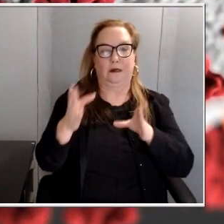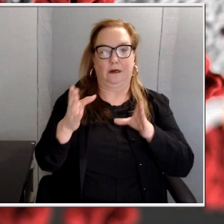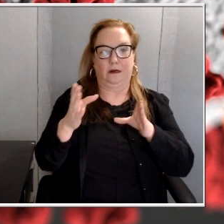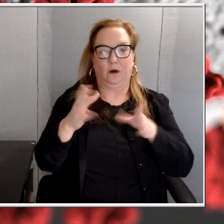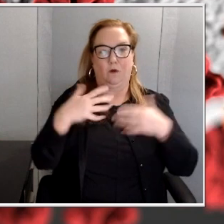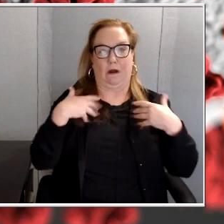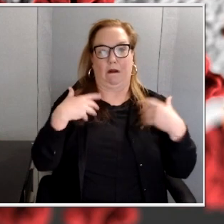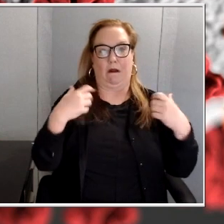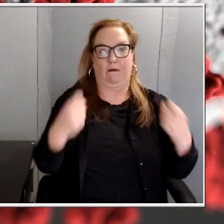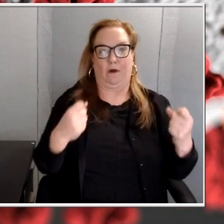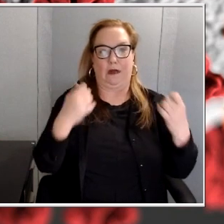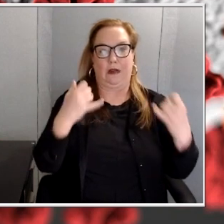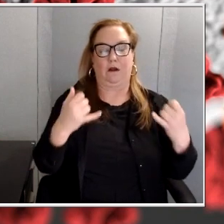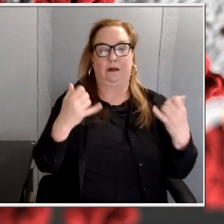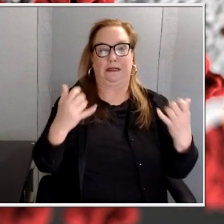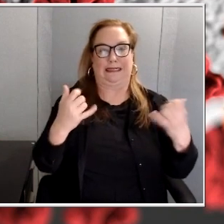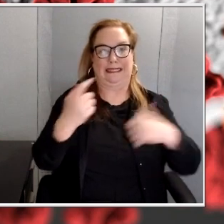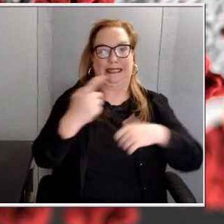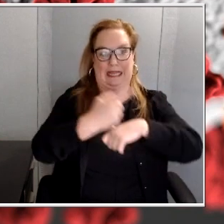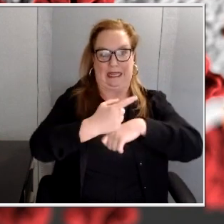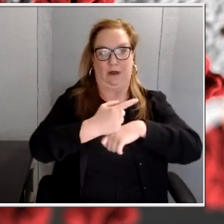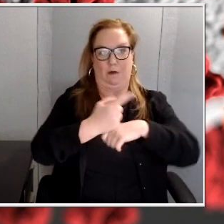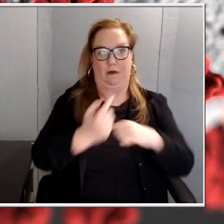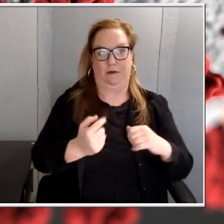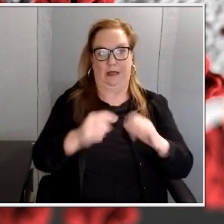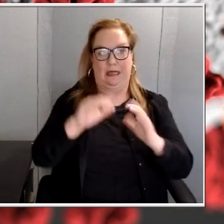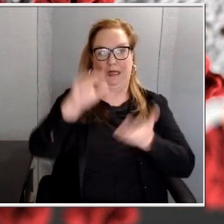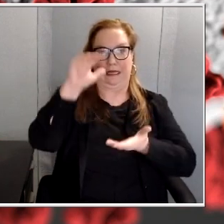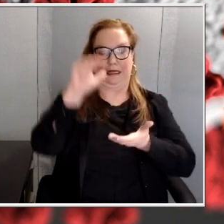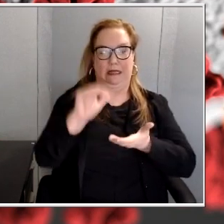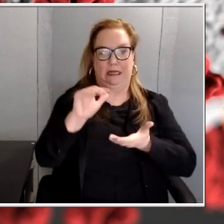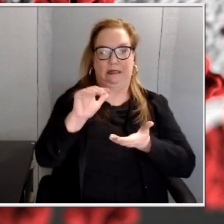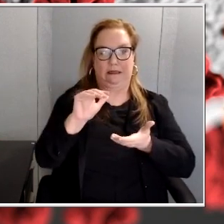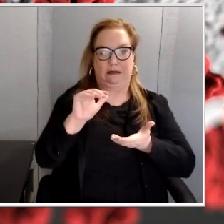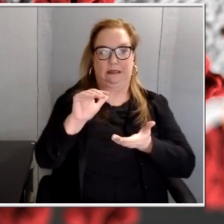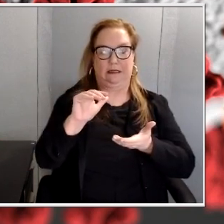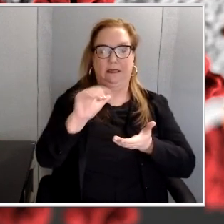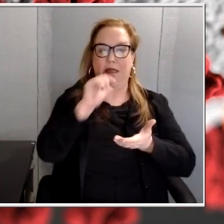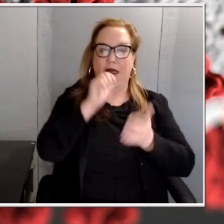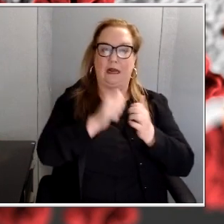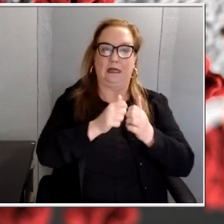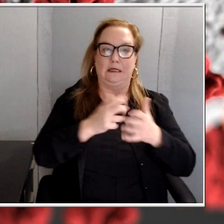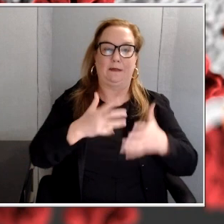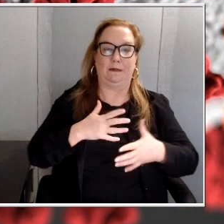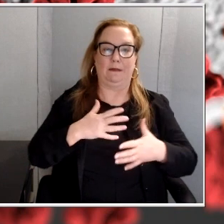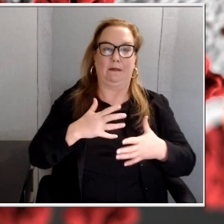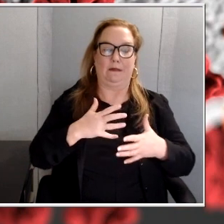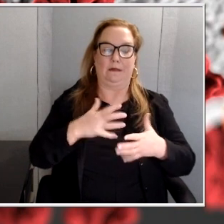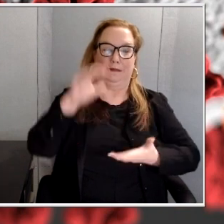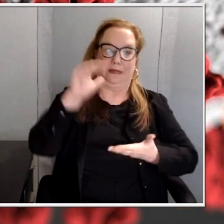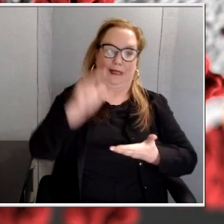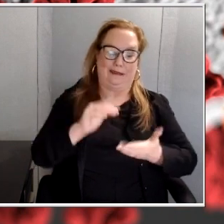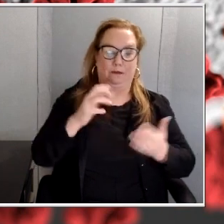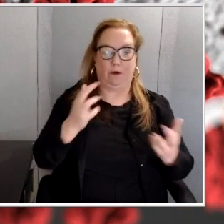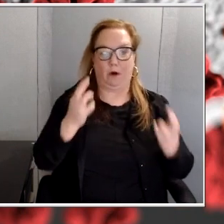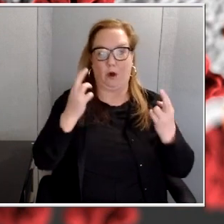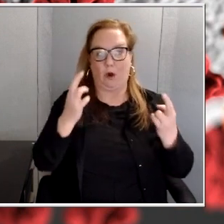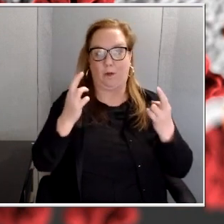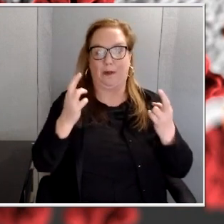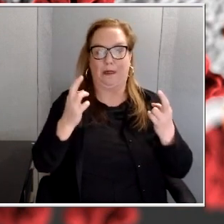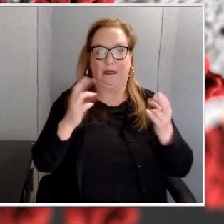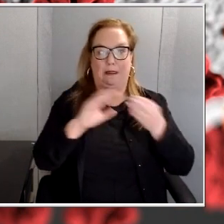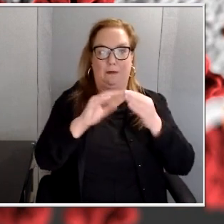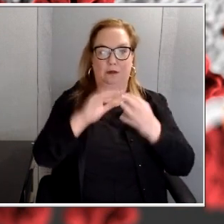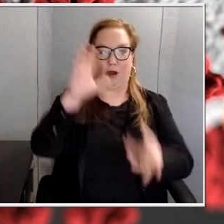recovering. However, today we have a little bit less. Unfortunately, not as much less as we would like. Yesterday, I think we had